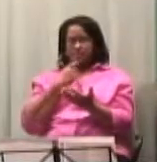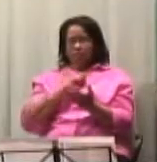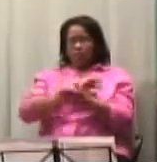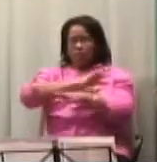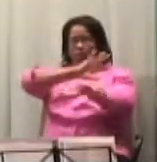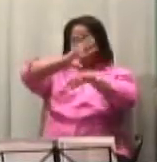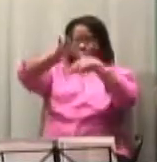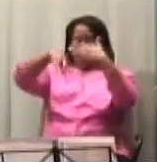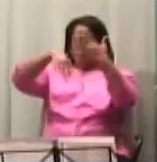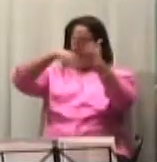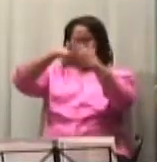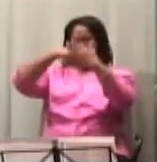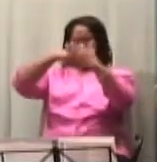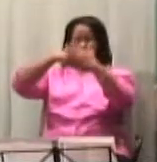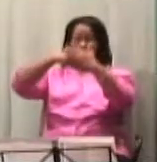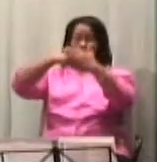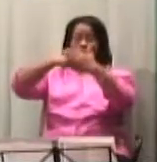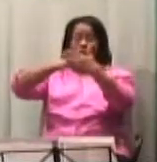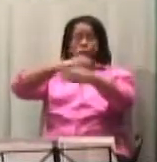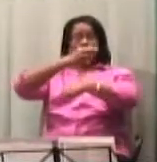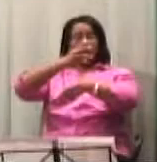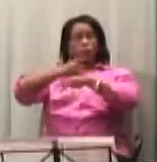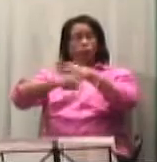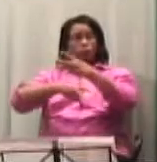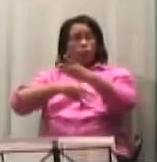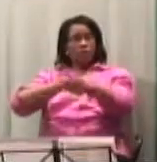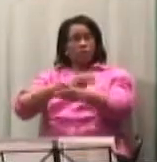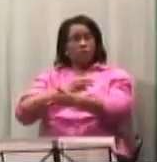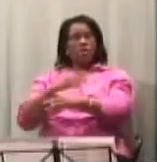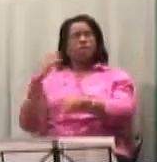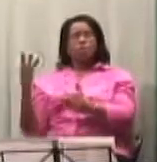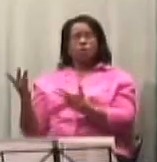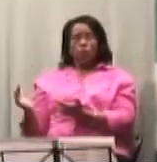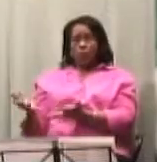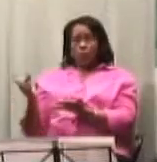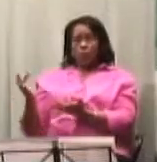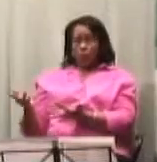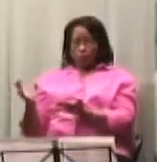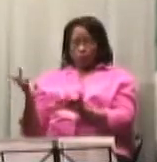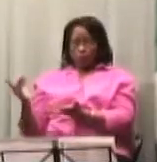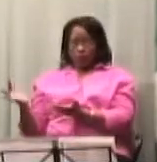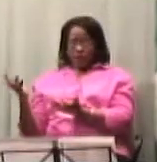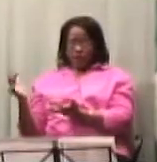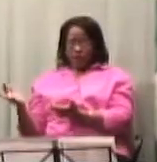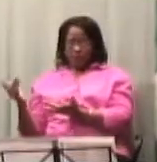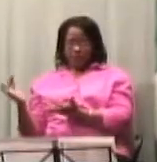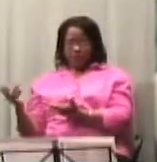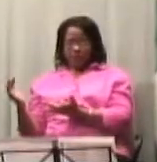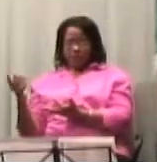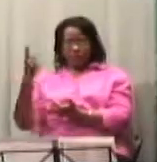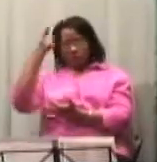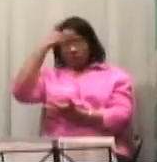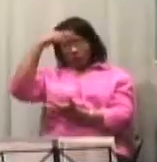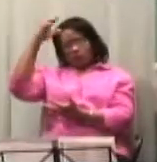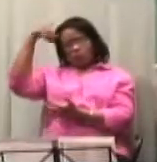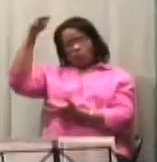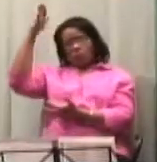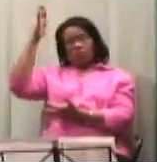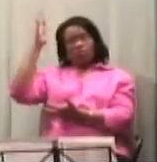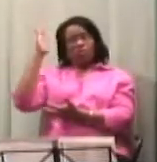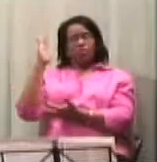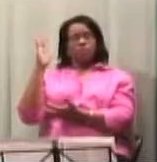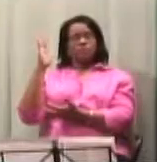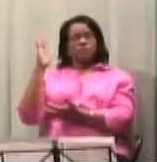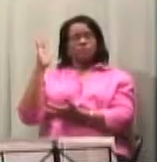manifestation of our Lord, that the joy, the glory which we will share one day with our Lord